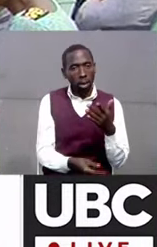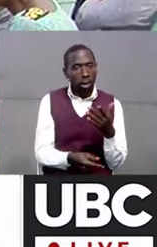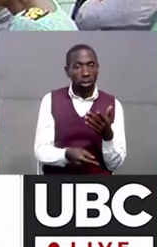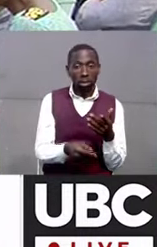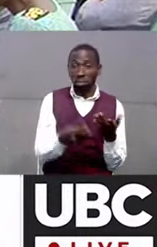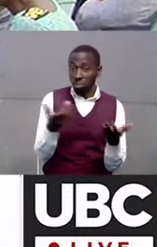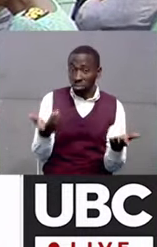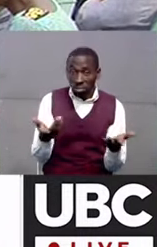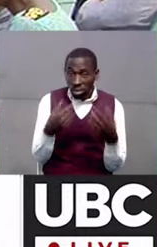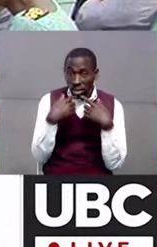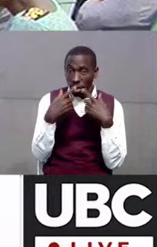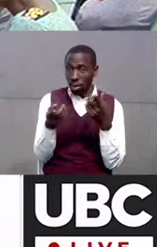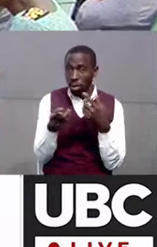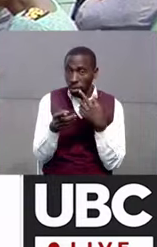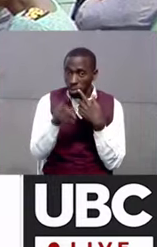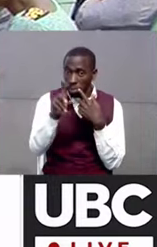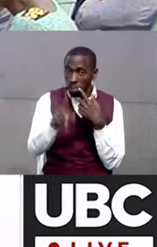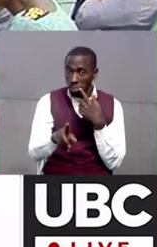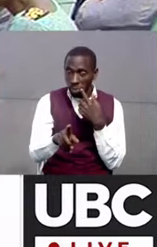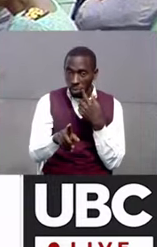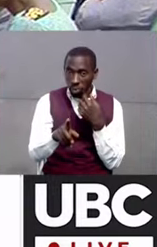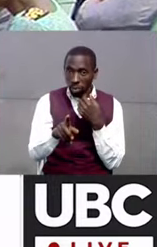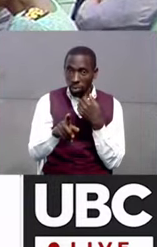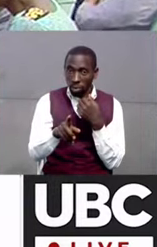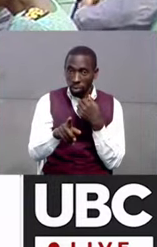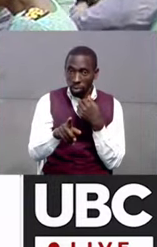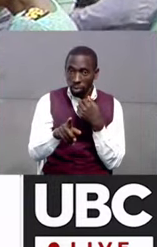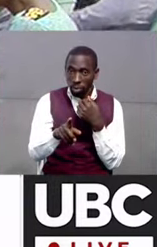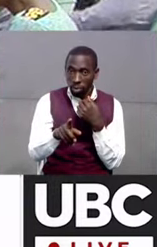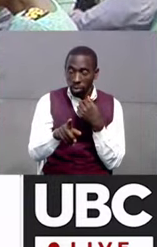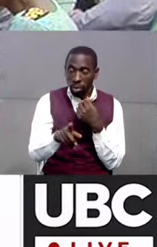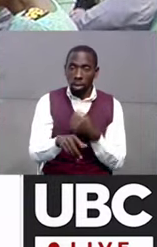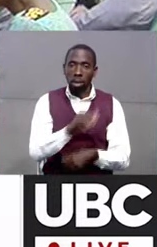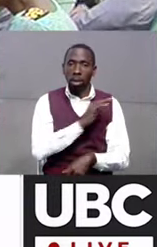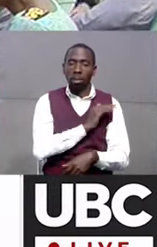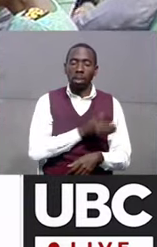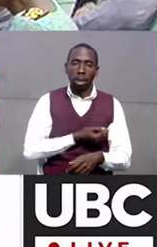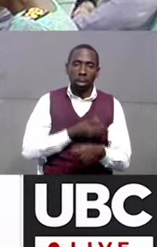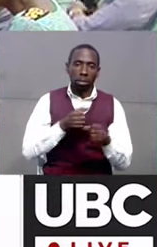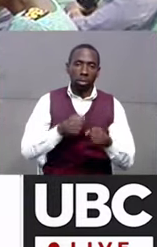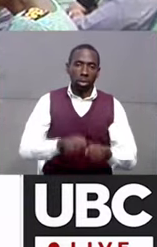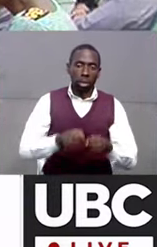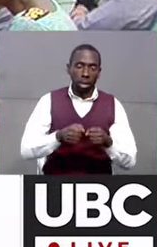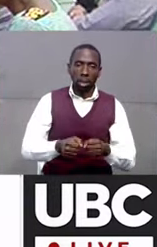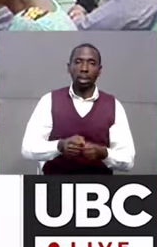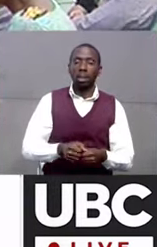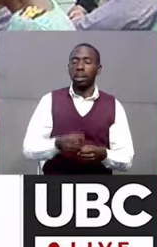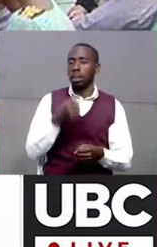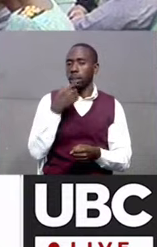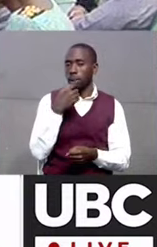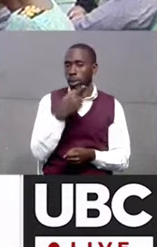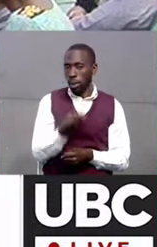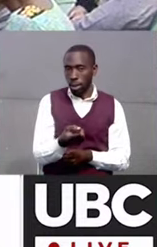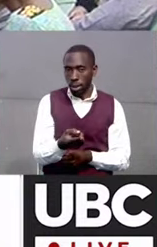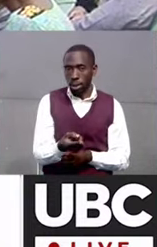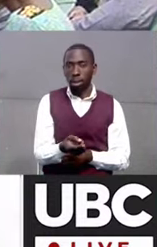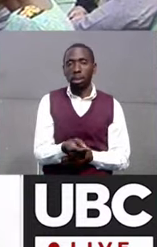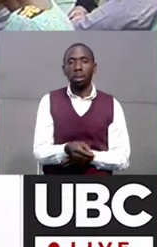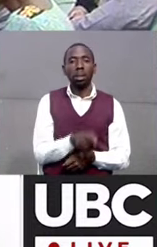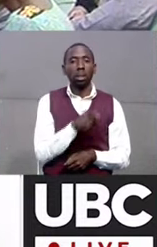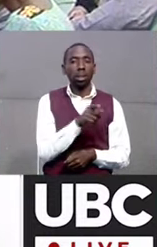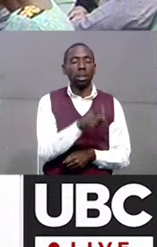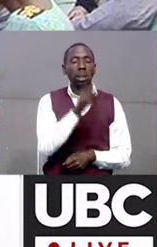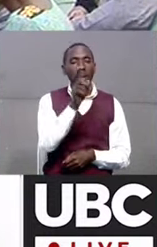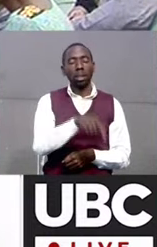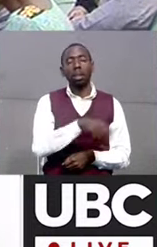what you say, Seche? Madam Chair, he has said that it is an